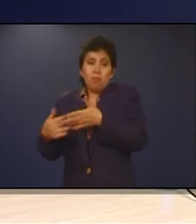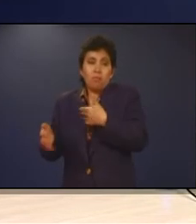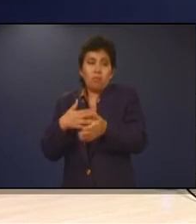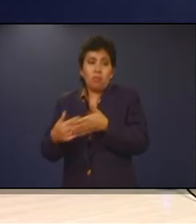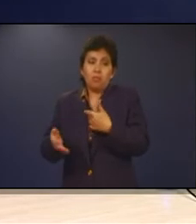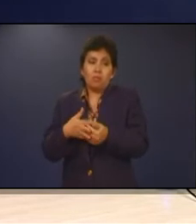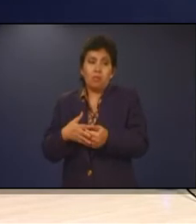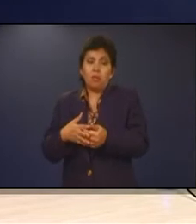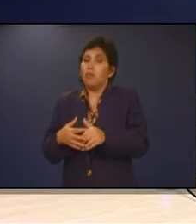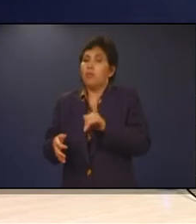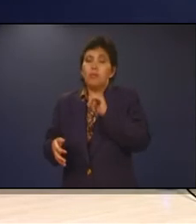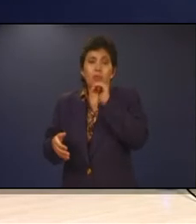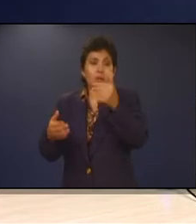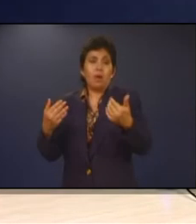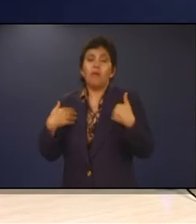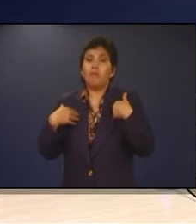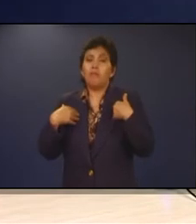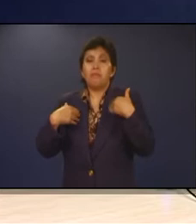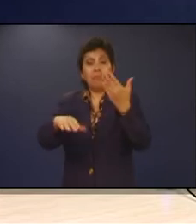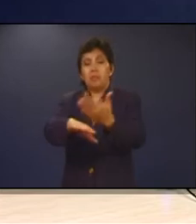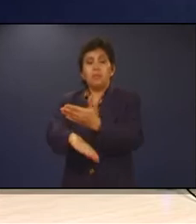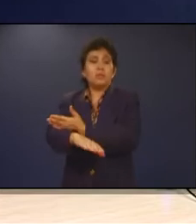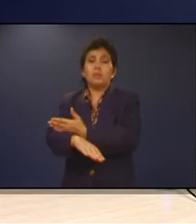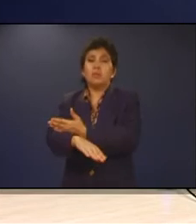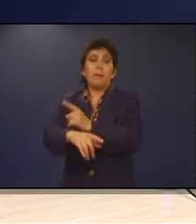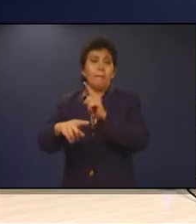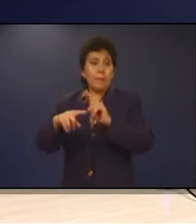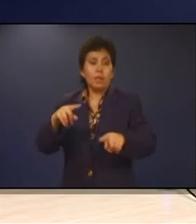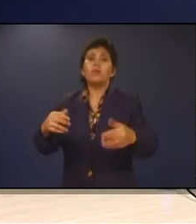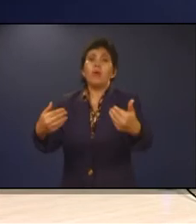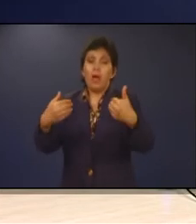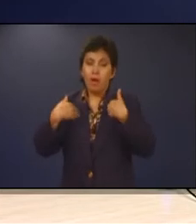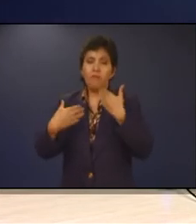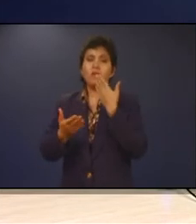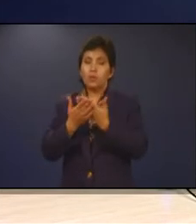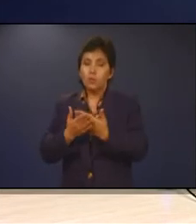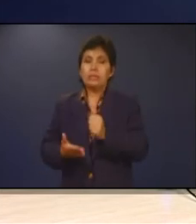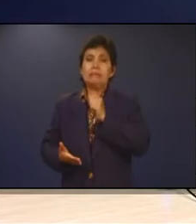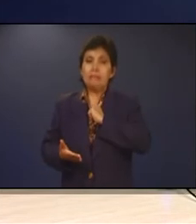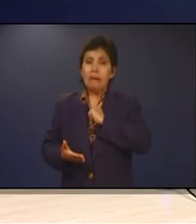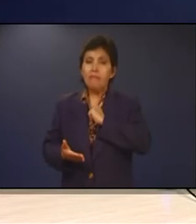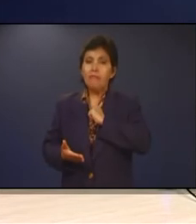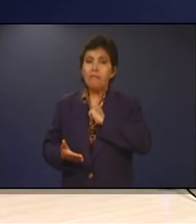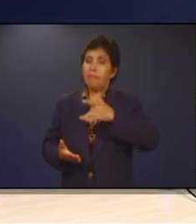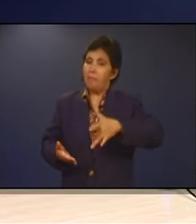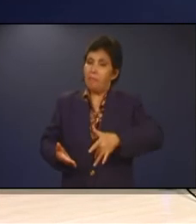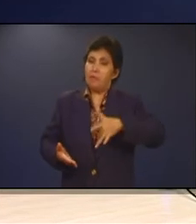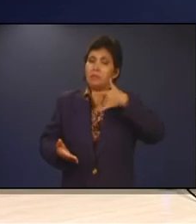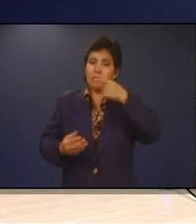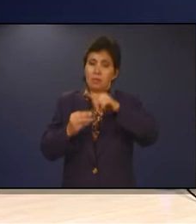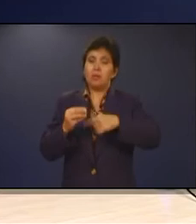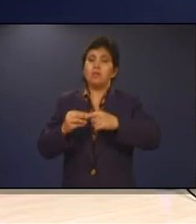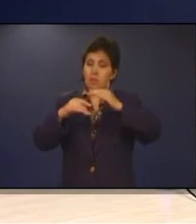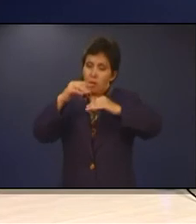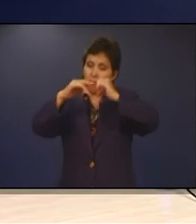even though you don't have any achievement, but as long as you have a good self-esteem, it